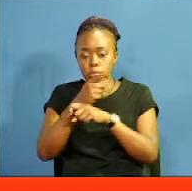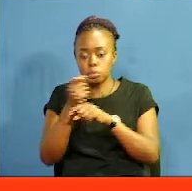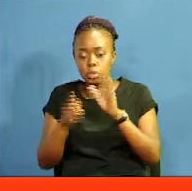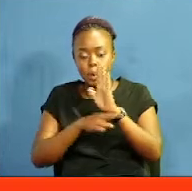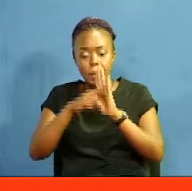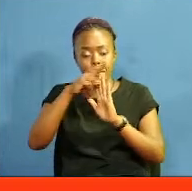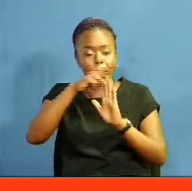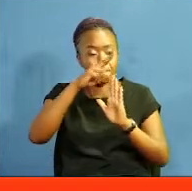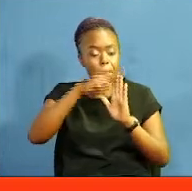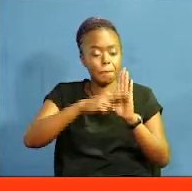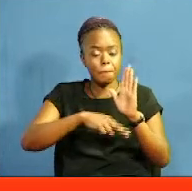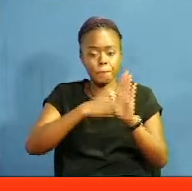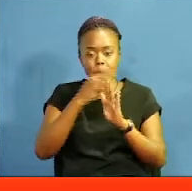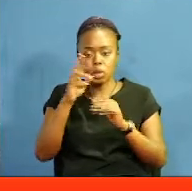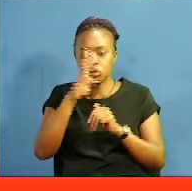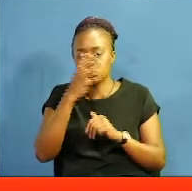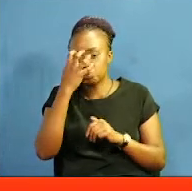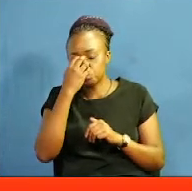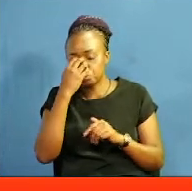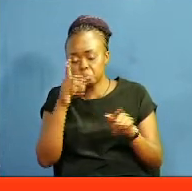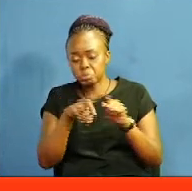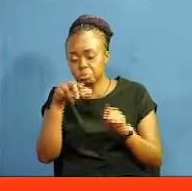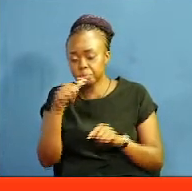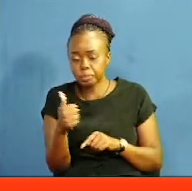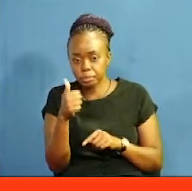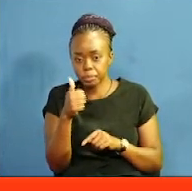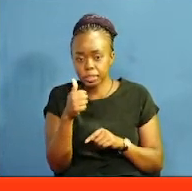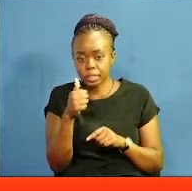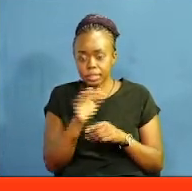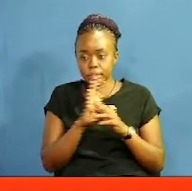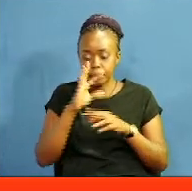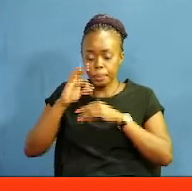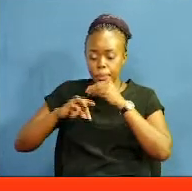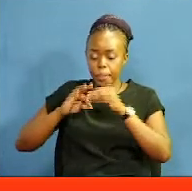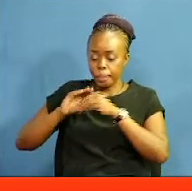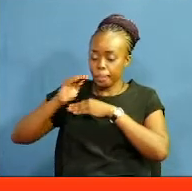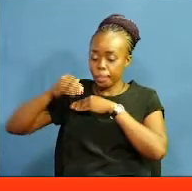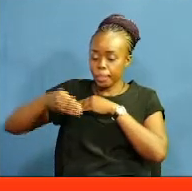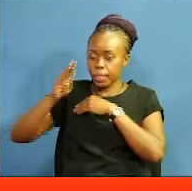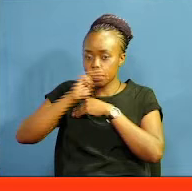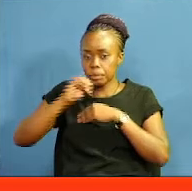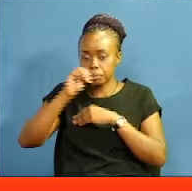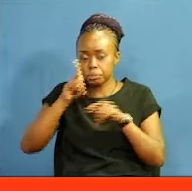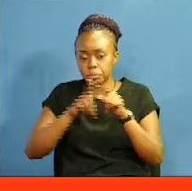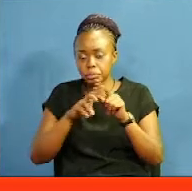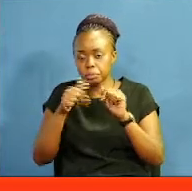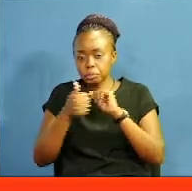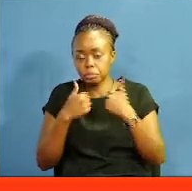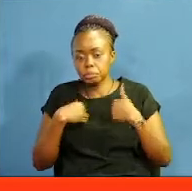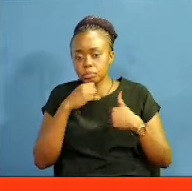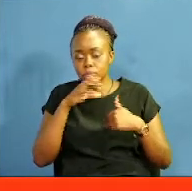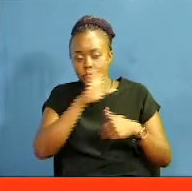the bottom-up economic model of William Ruto. We can see the pesa mfukoni of Musalia Mudavadi and the